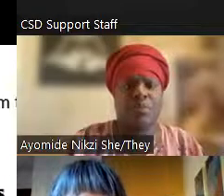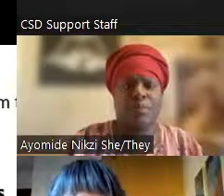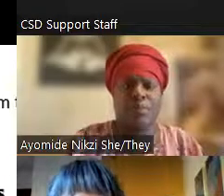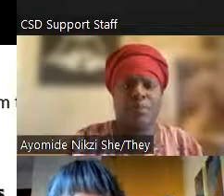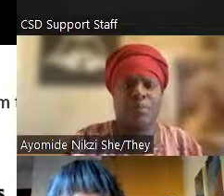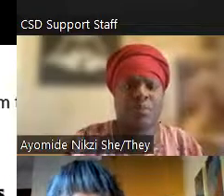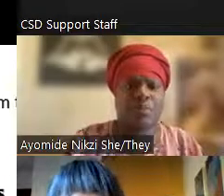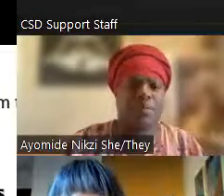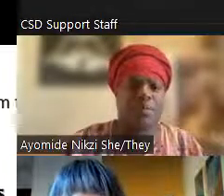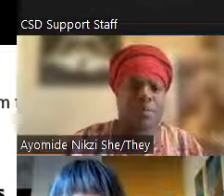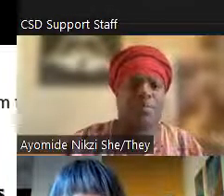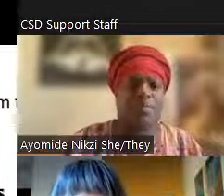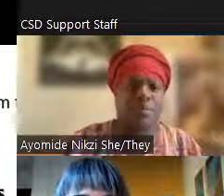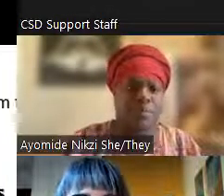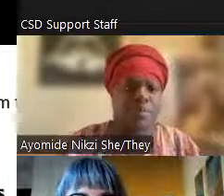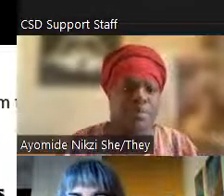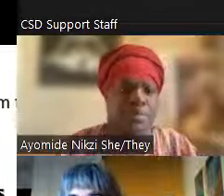reach consensus have been exhausted.